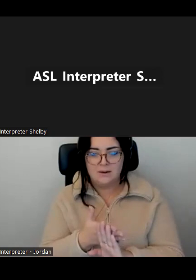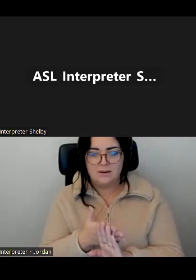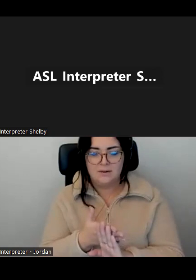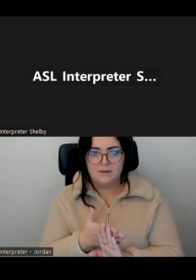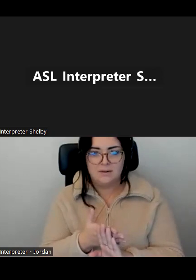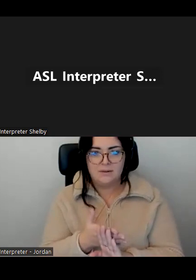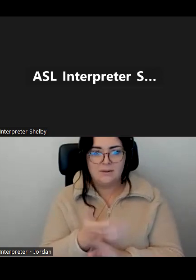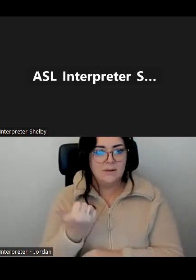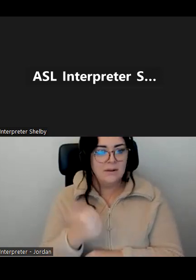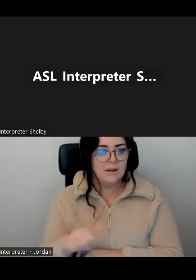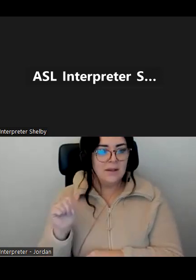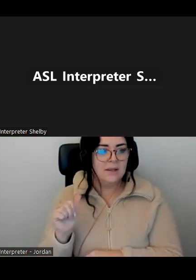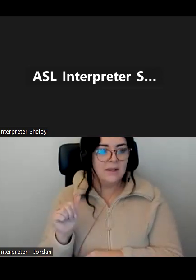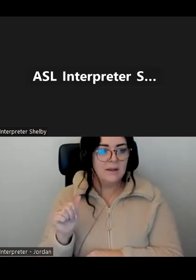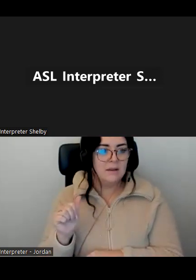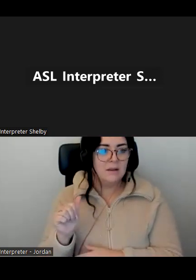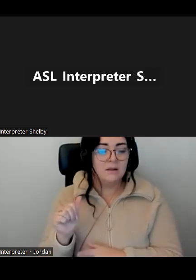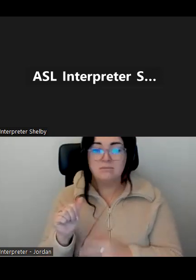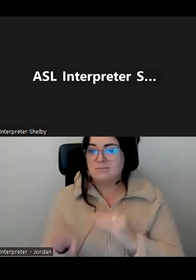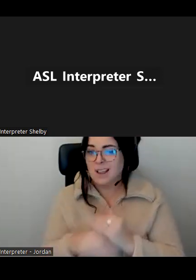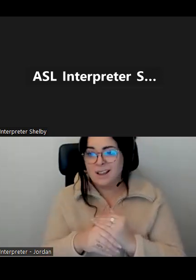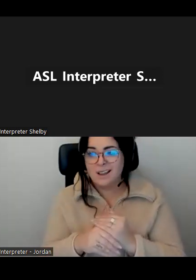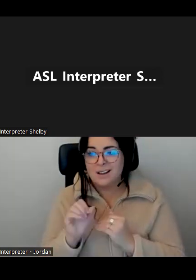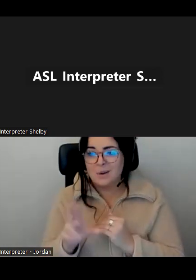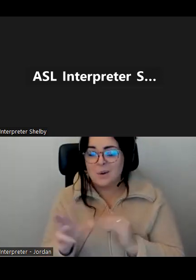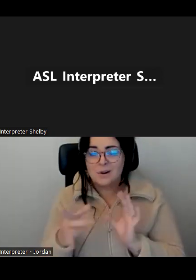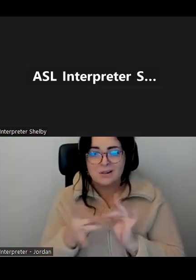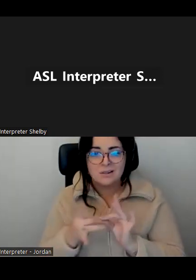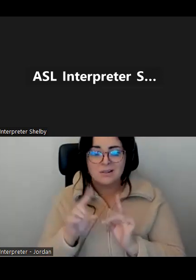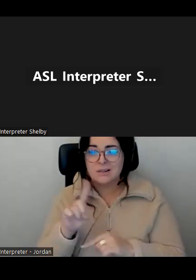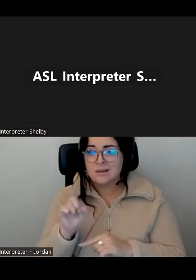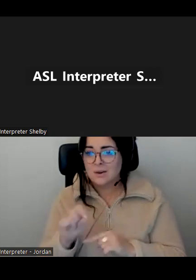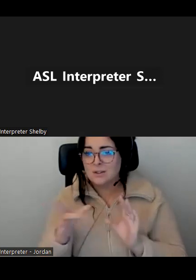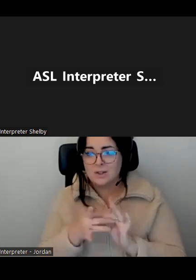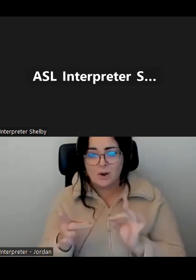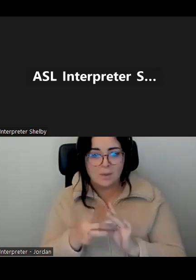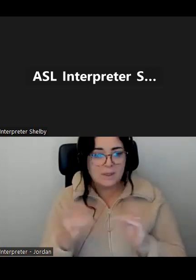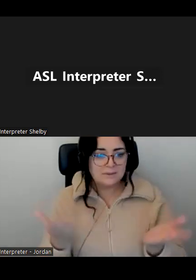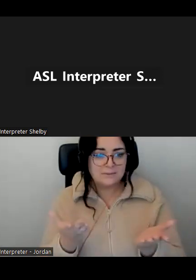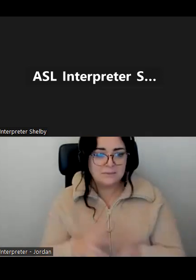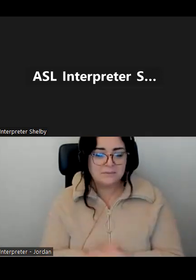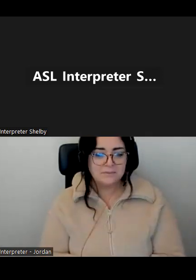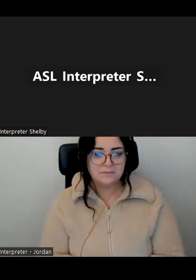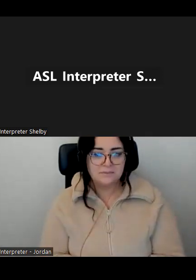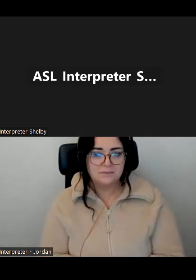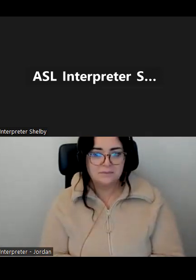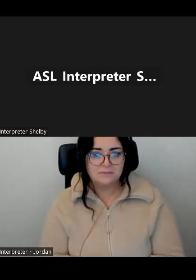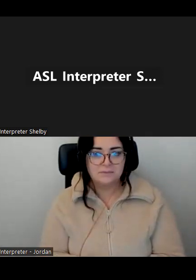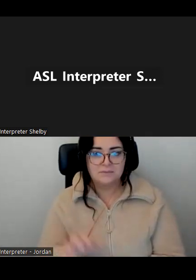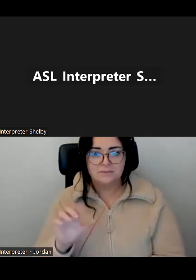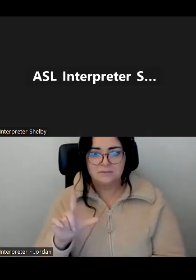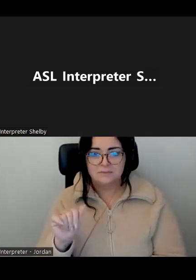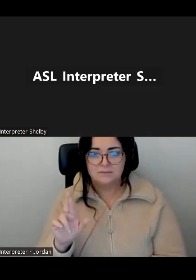Is there anything else anybody would like to add? Any questions or comments? There's lots of